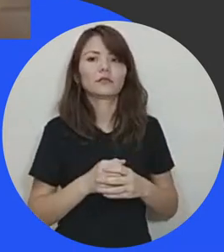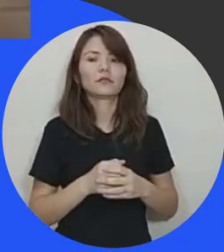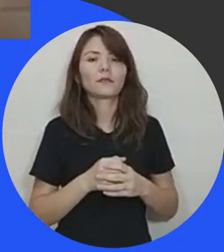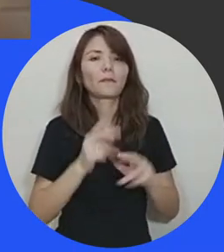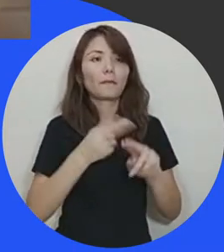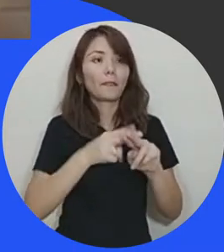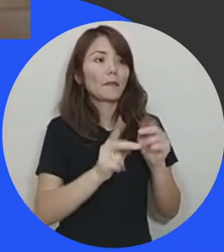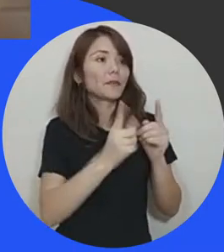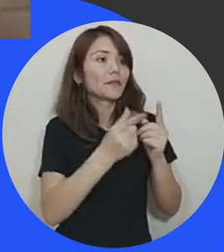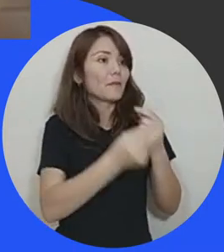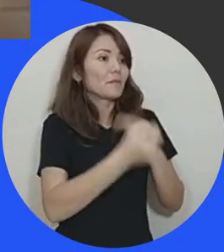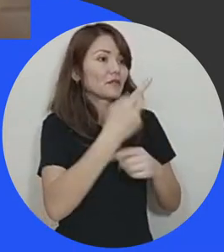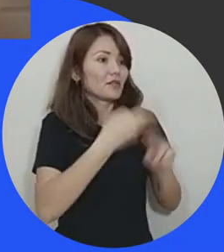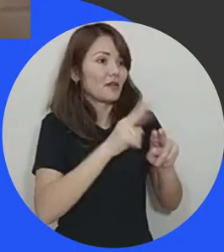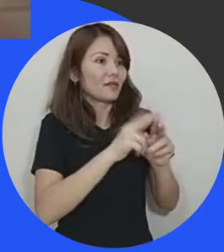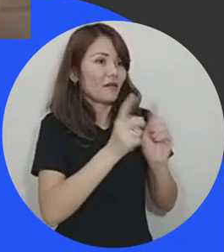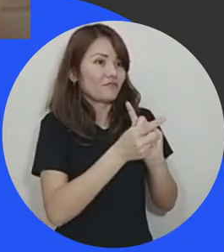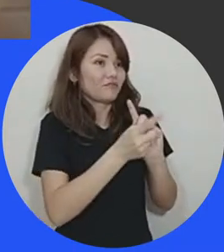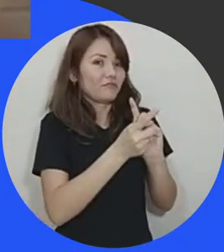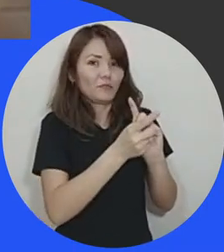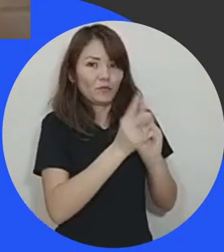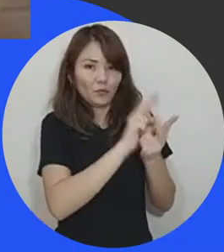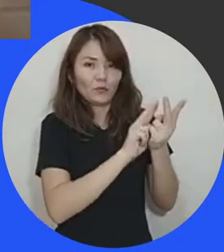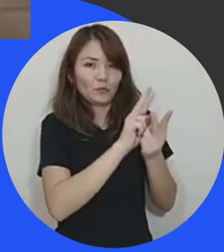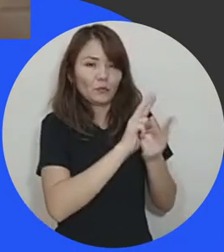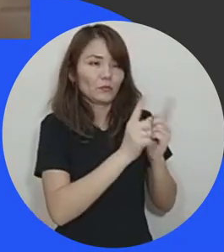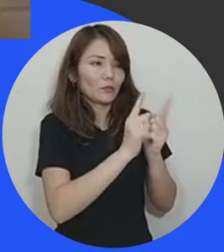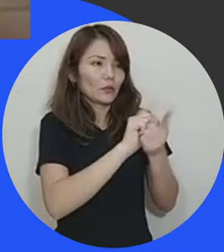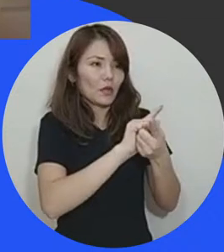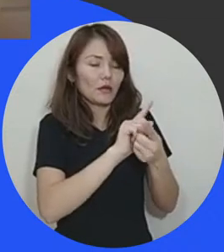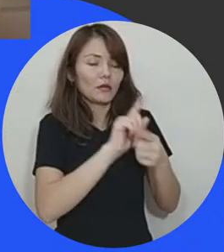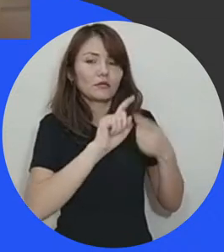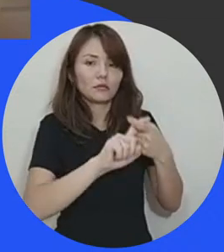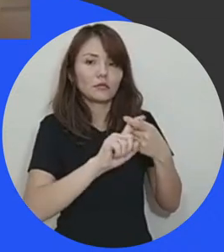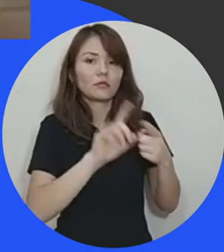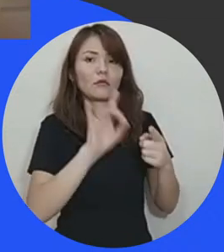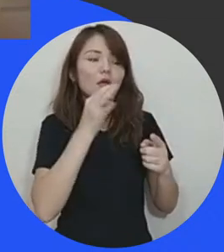And so that actually happened relatively early on in the overall pandemic.